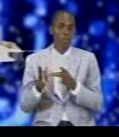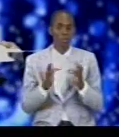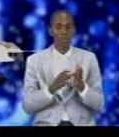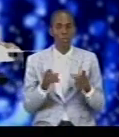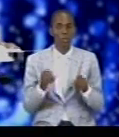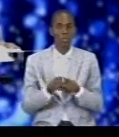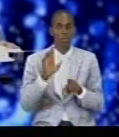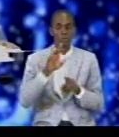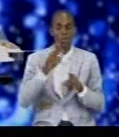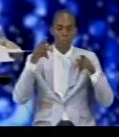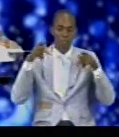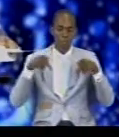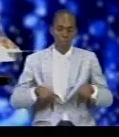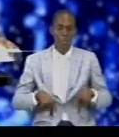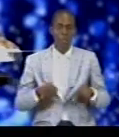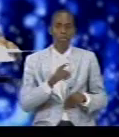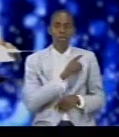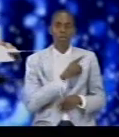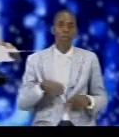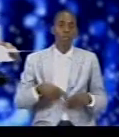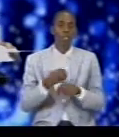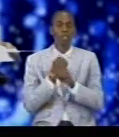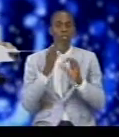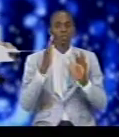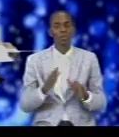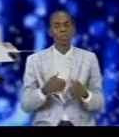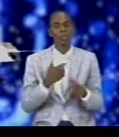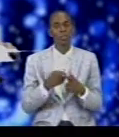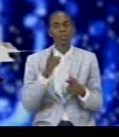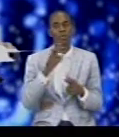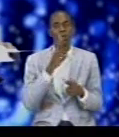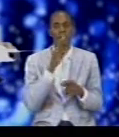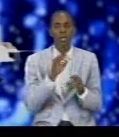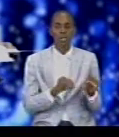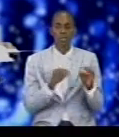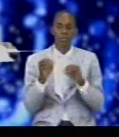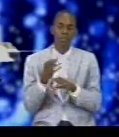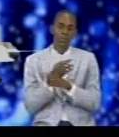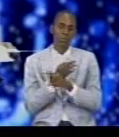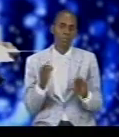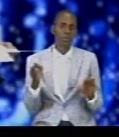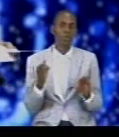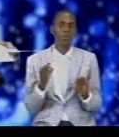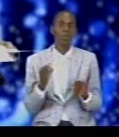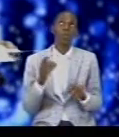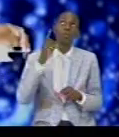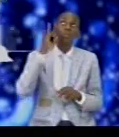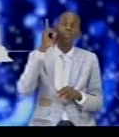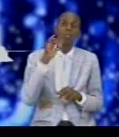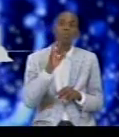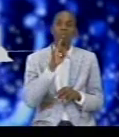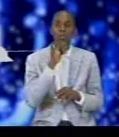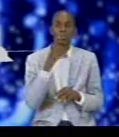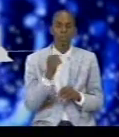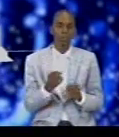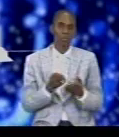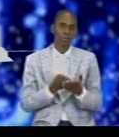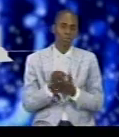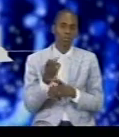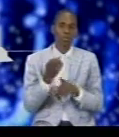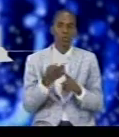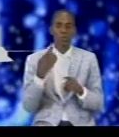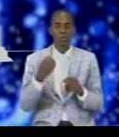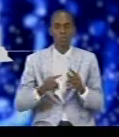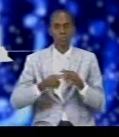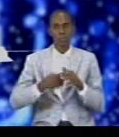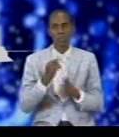free. Then you are delivered. Then you are set free from all the powers of darkness. He is the truth for the foundation, and